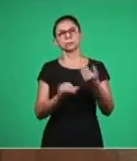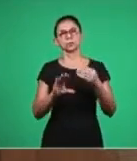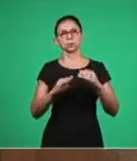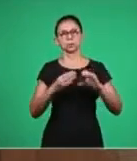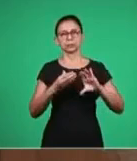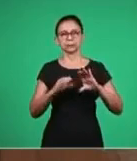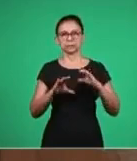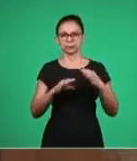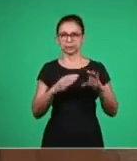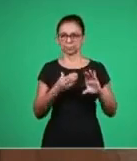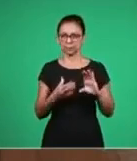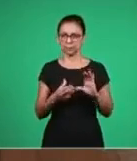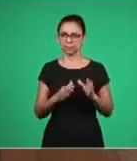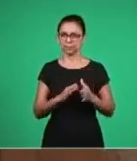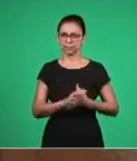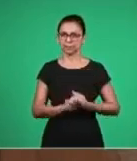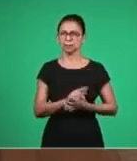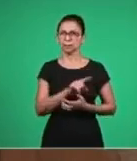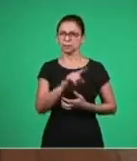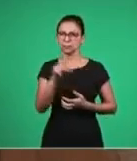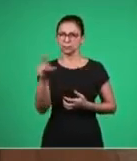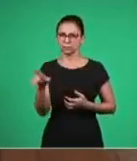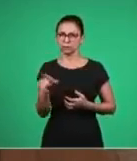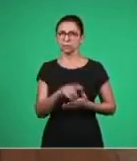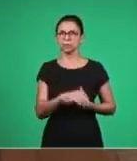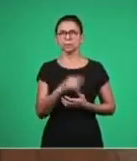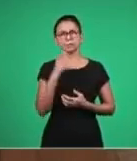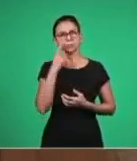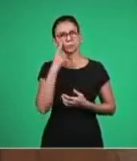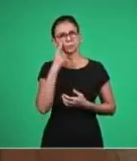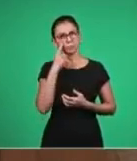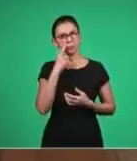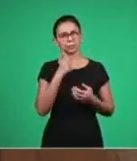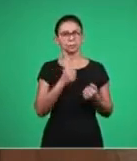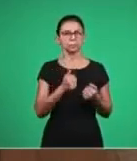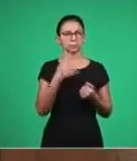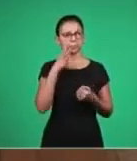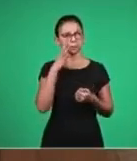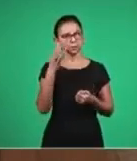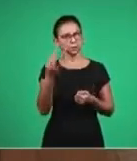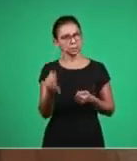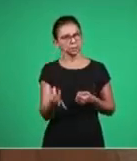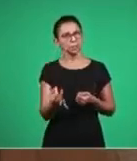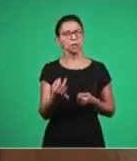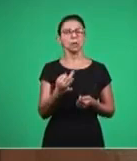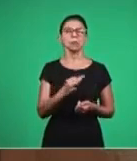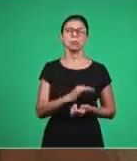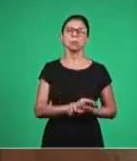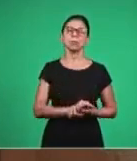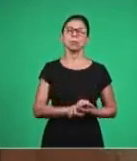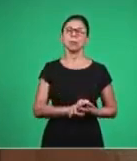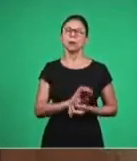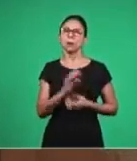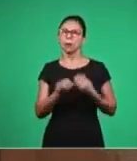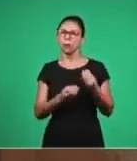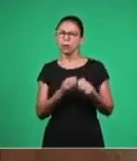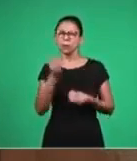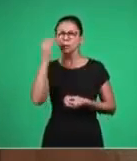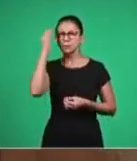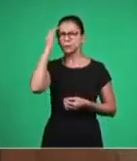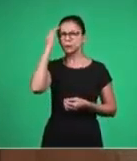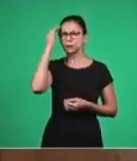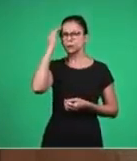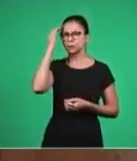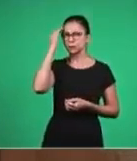So we're gonna show in the Book of Solomon, and the brethren are gonna be with us in